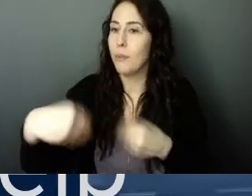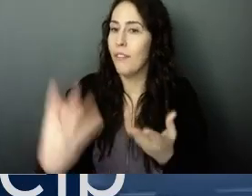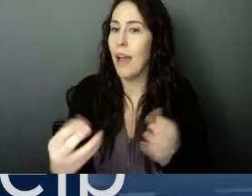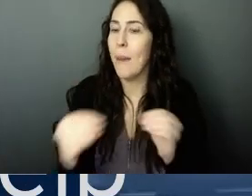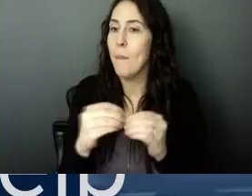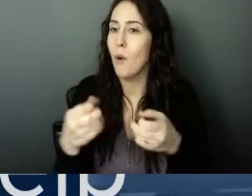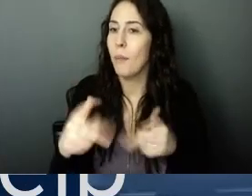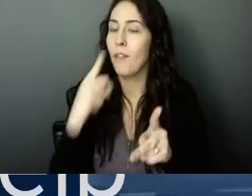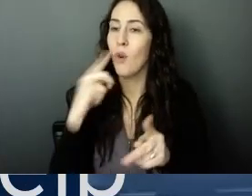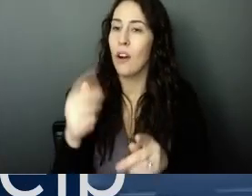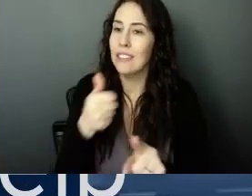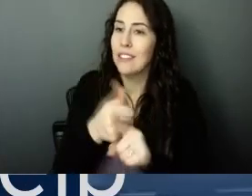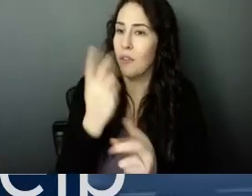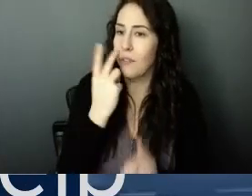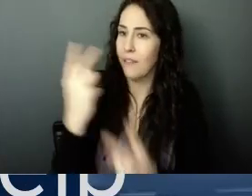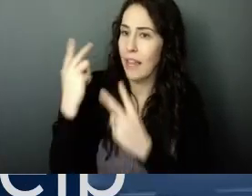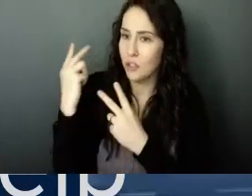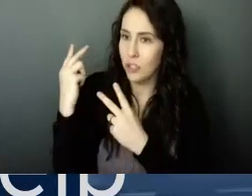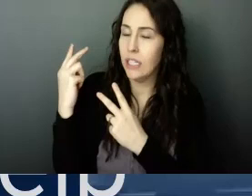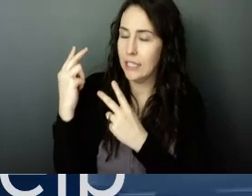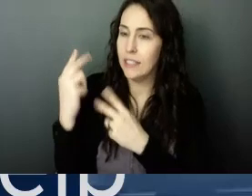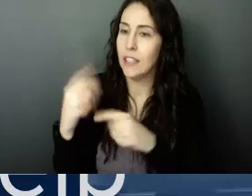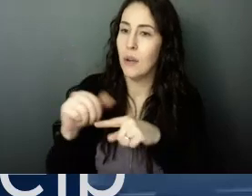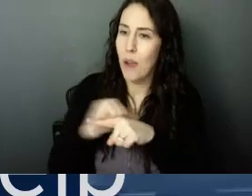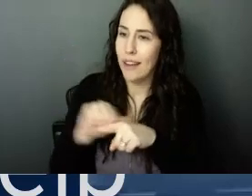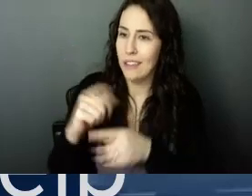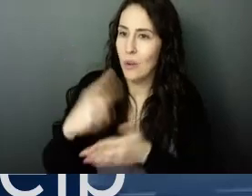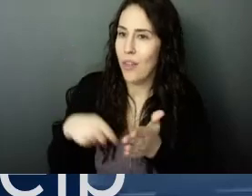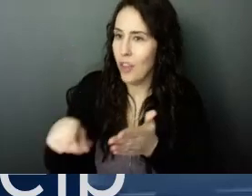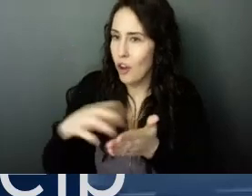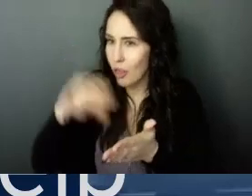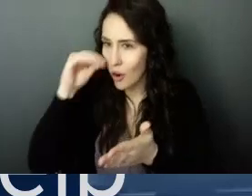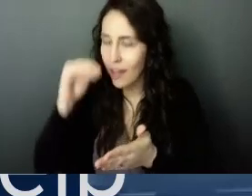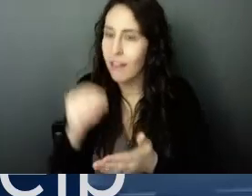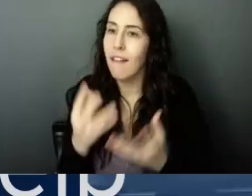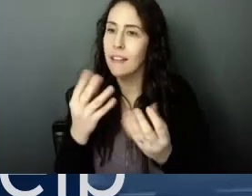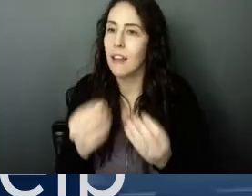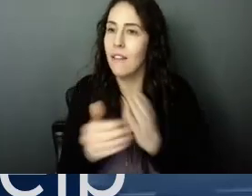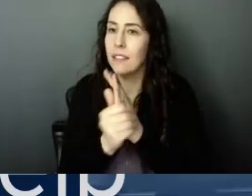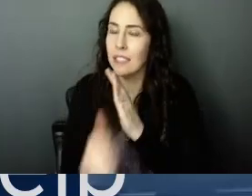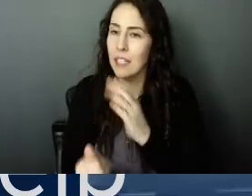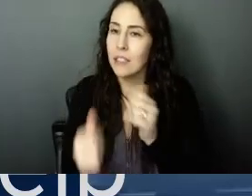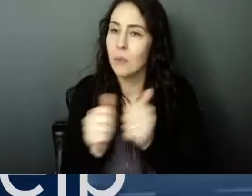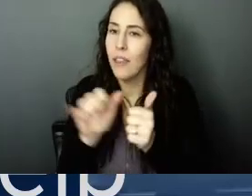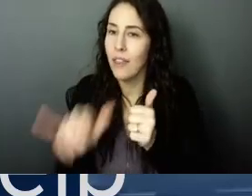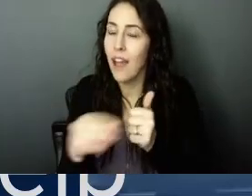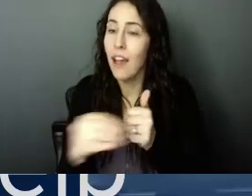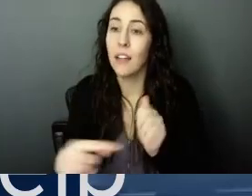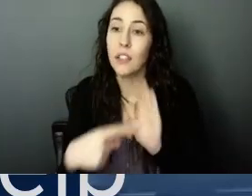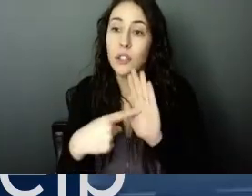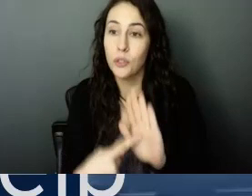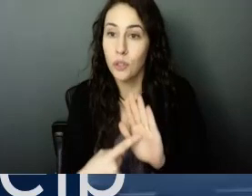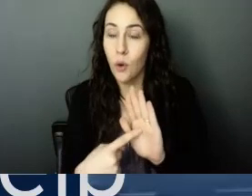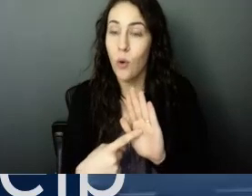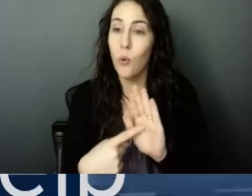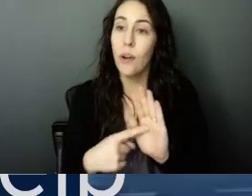self-reflection on their practice. So practice those things that they're learning, practice the soft skills that accompany that, as well as showcasing